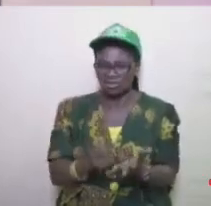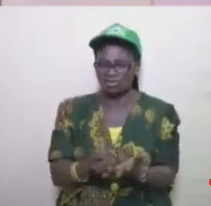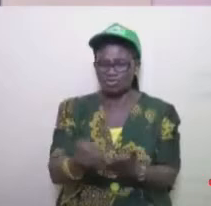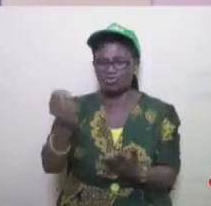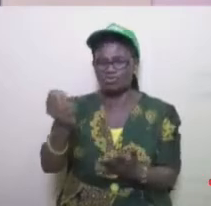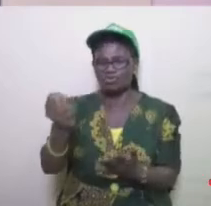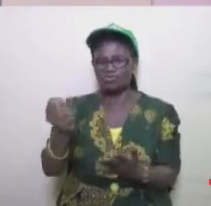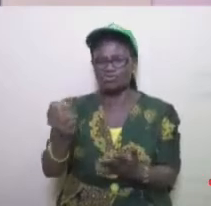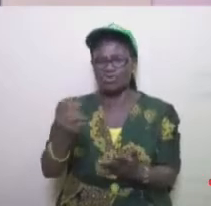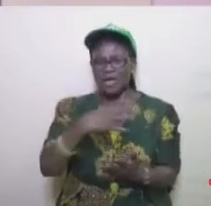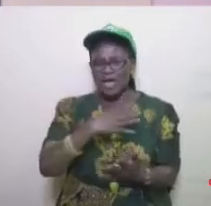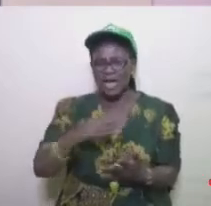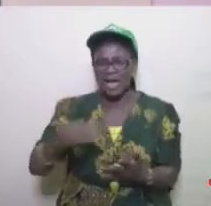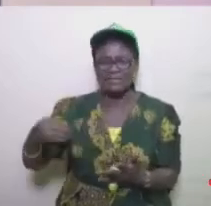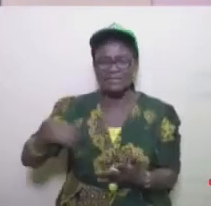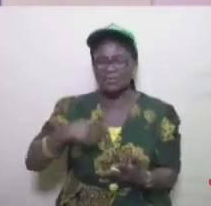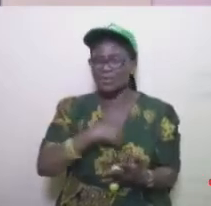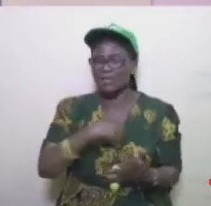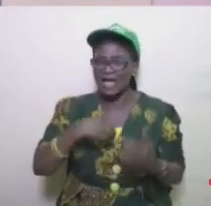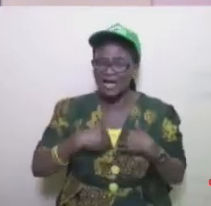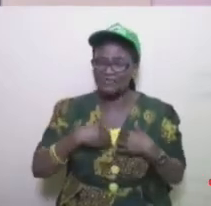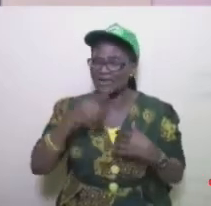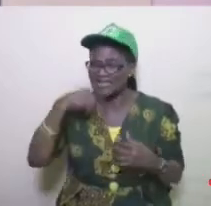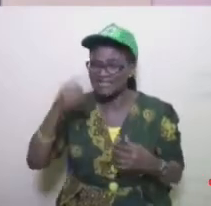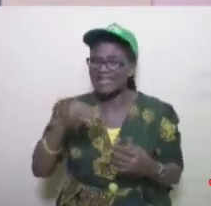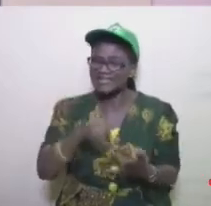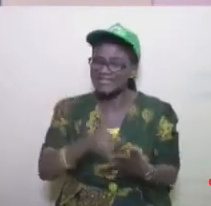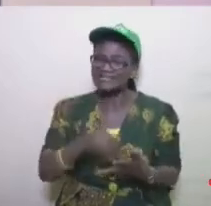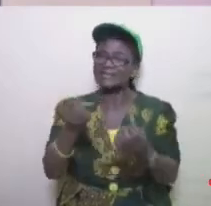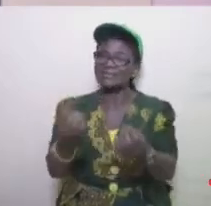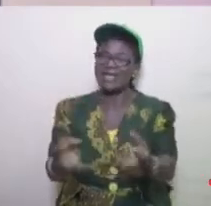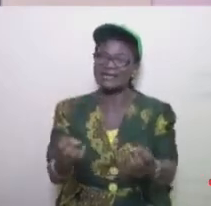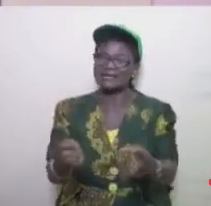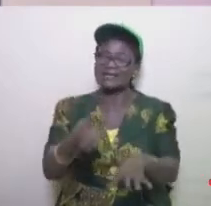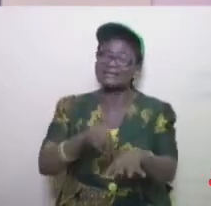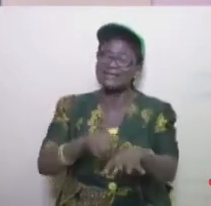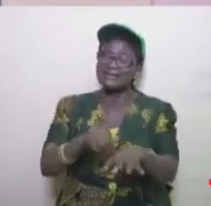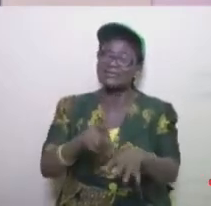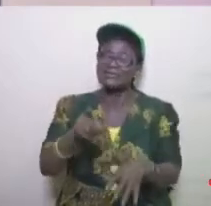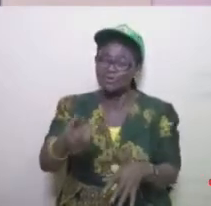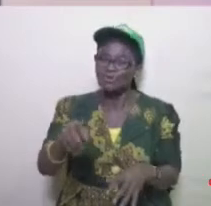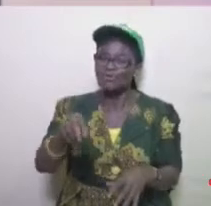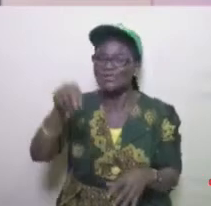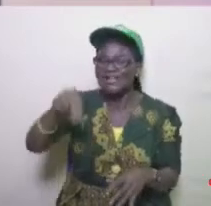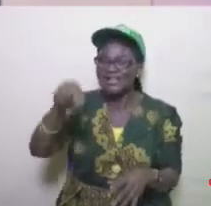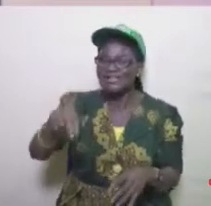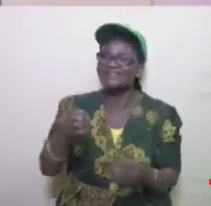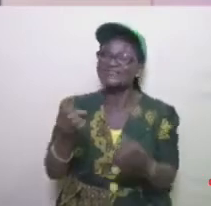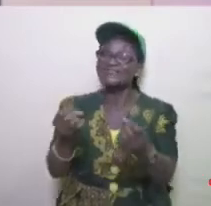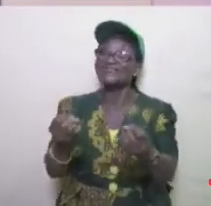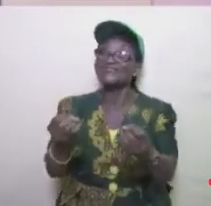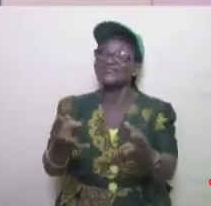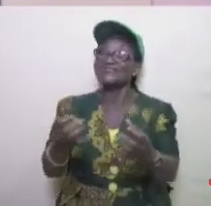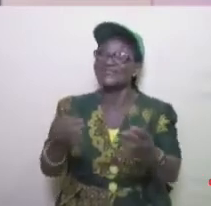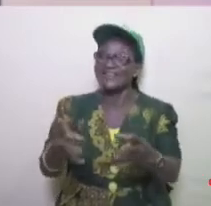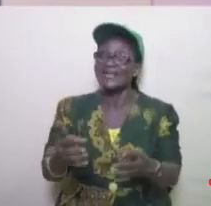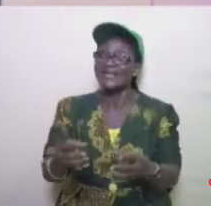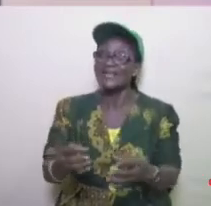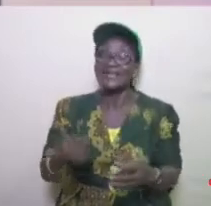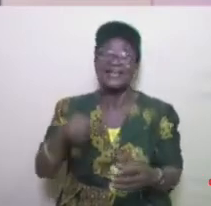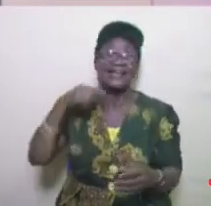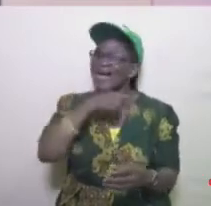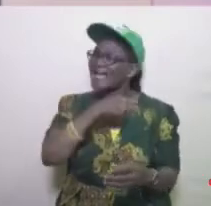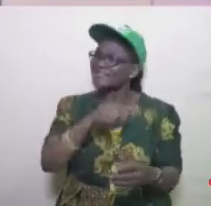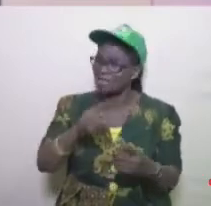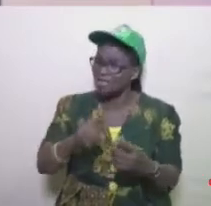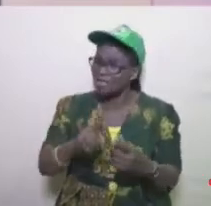And we have said it many times, you need a lot of wisdom to tell lies. Because when you tell a